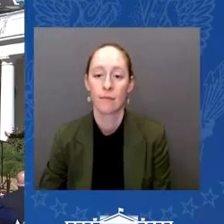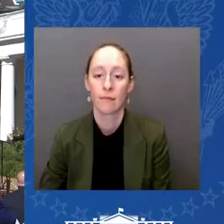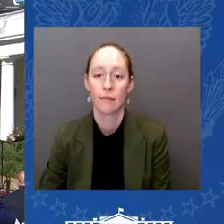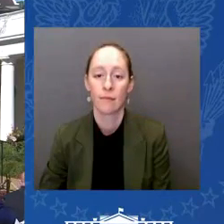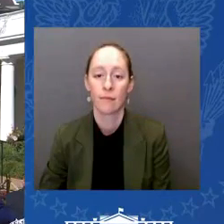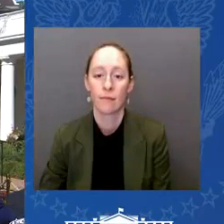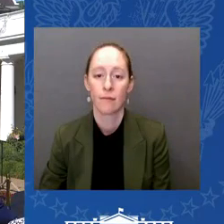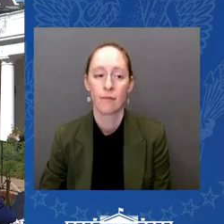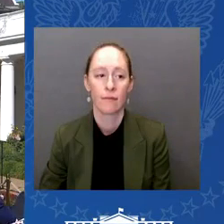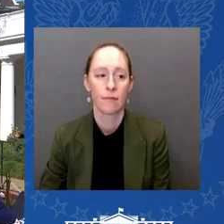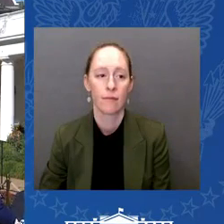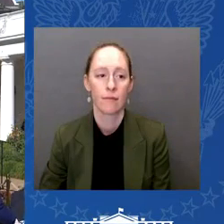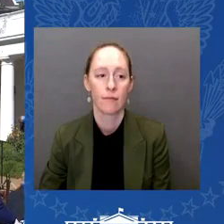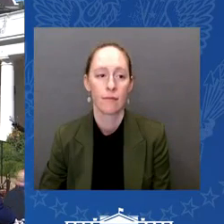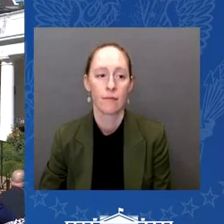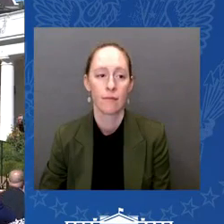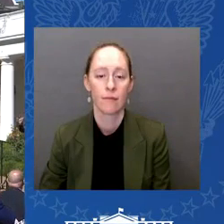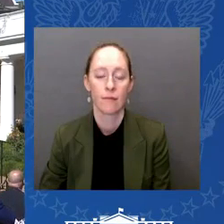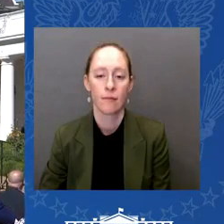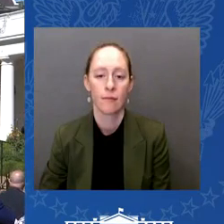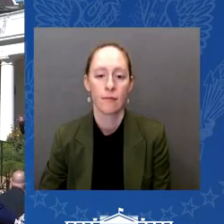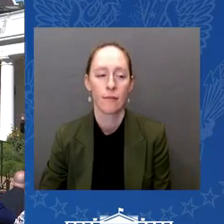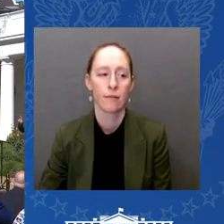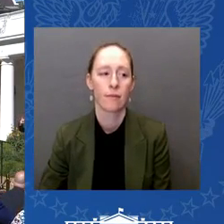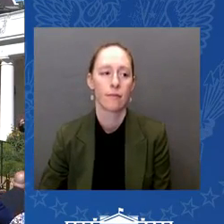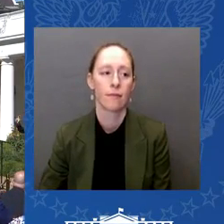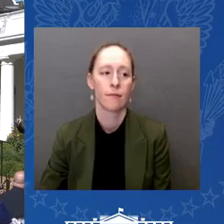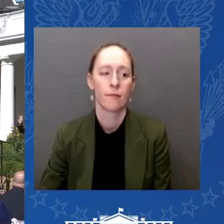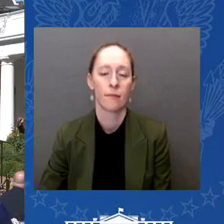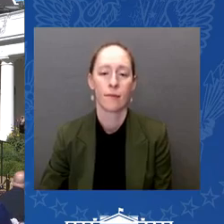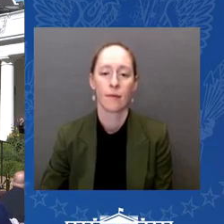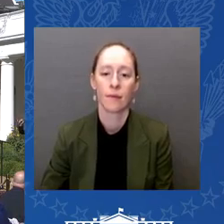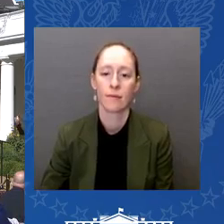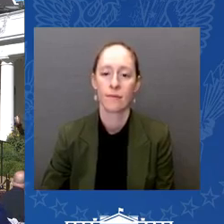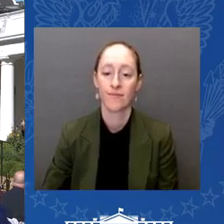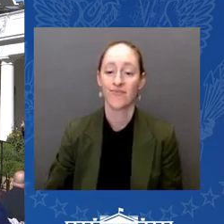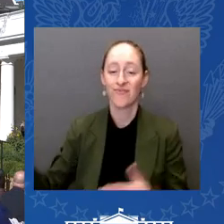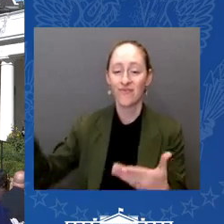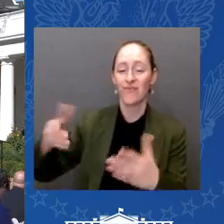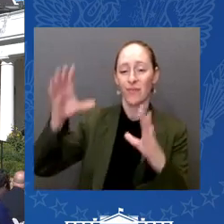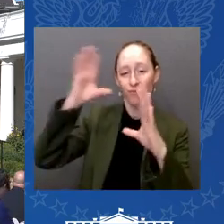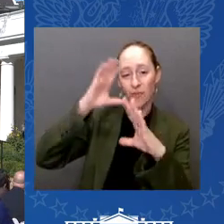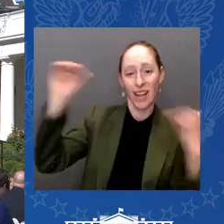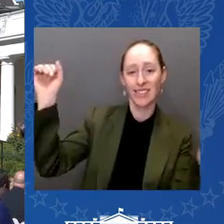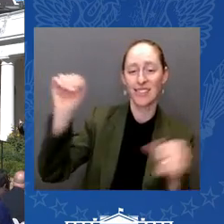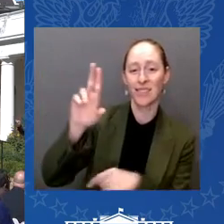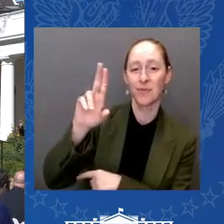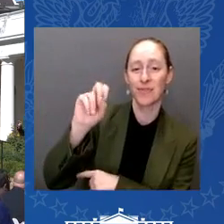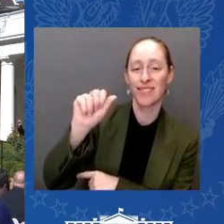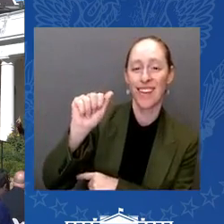of the United States and Dr. Jill Biden, accompanied by Bowie, Maryland Mayor Tim Adams.